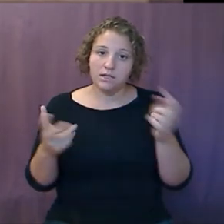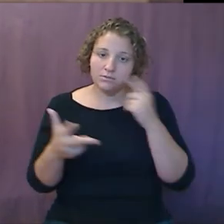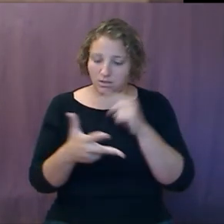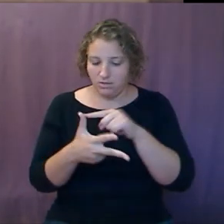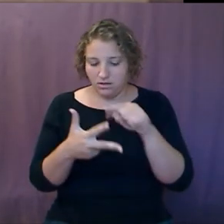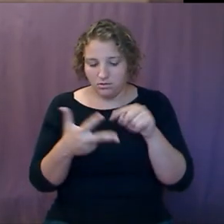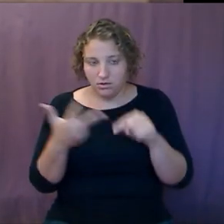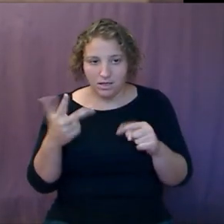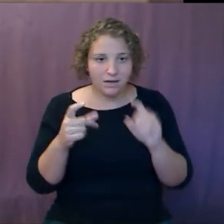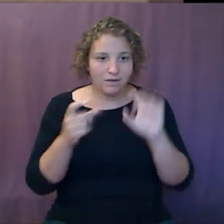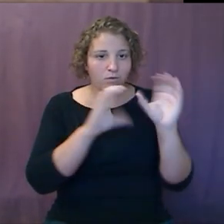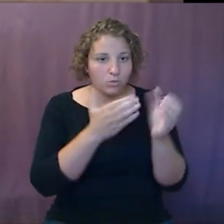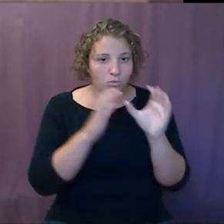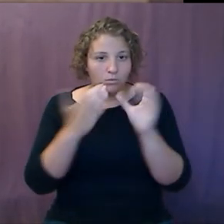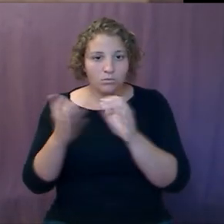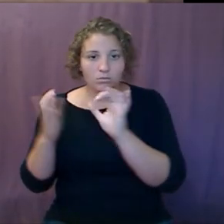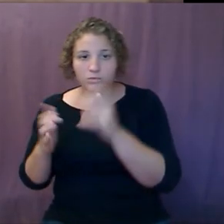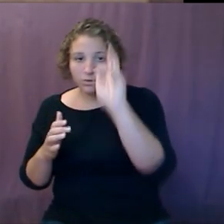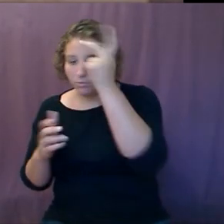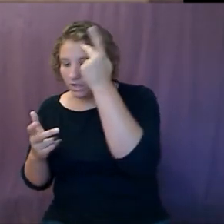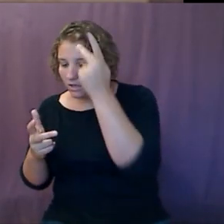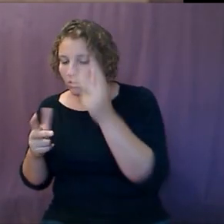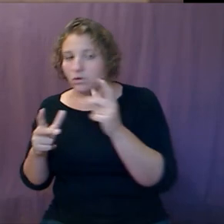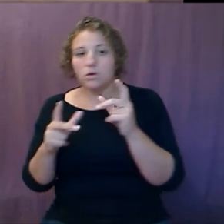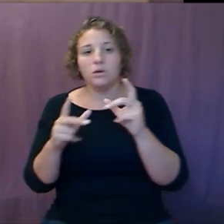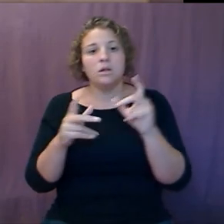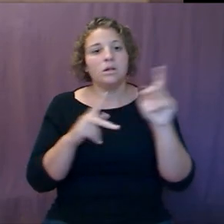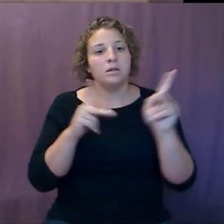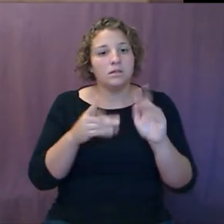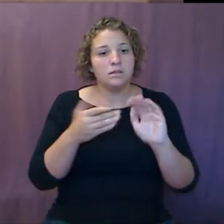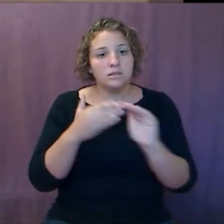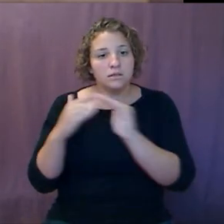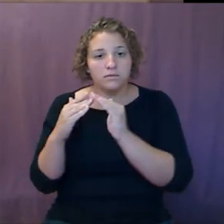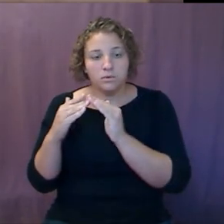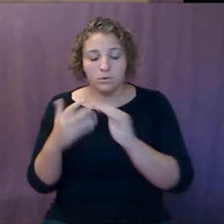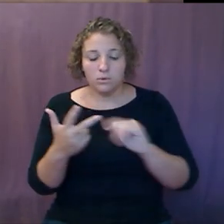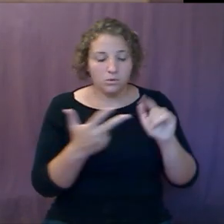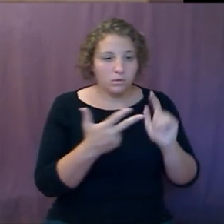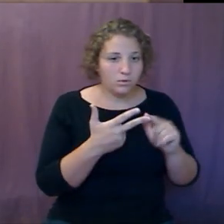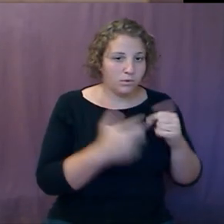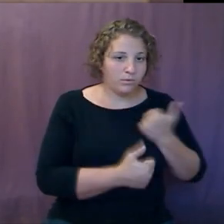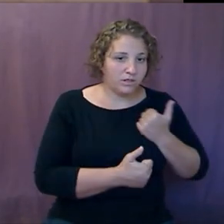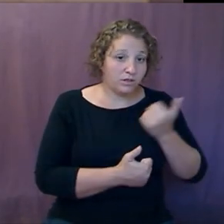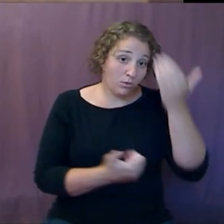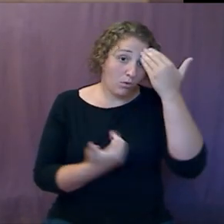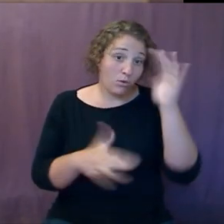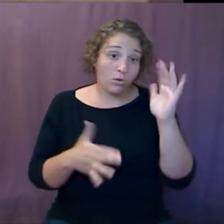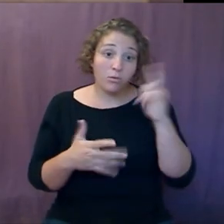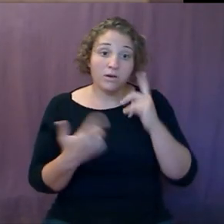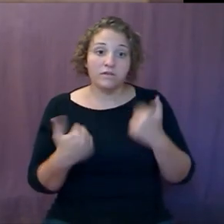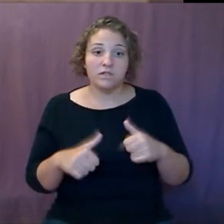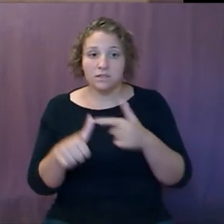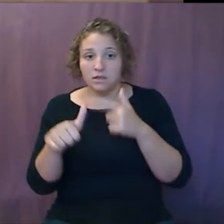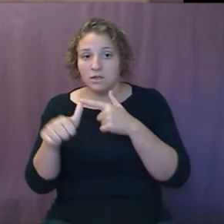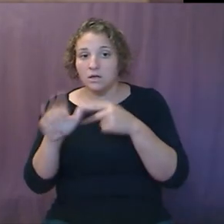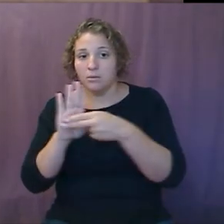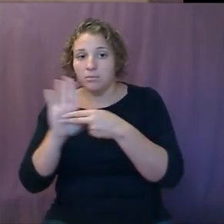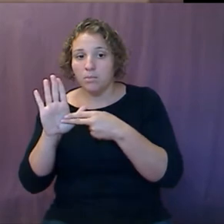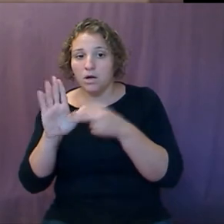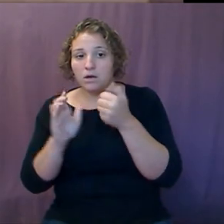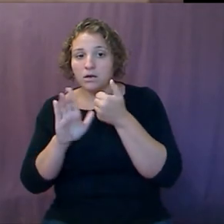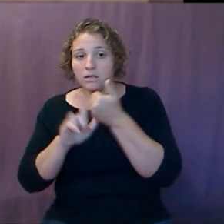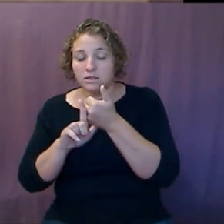political civil civil and your military I don't know but there are three options whether it's the actual mark itself or the name of